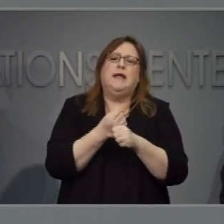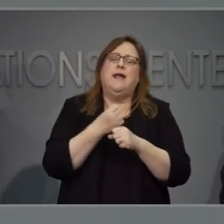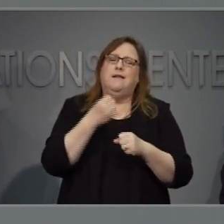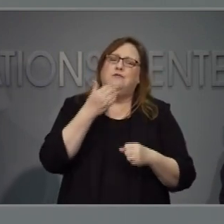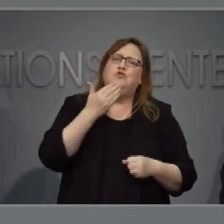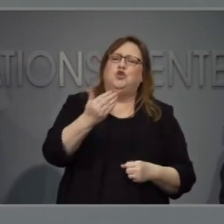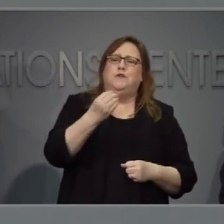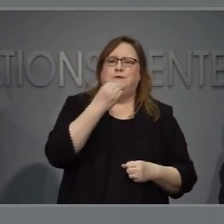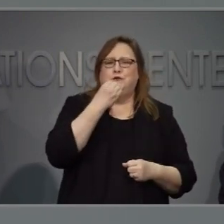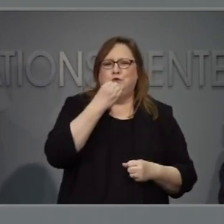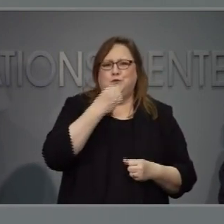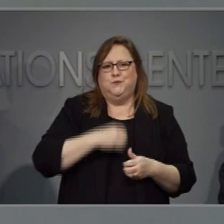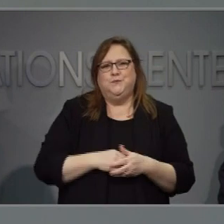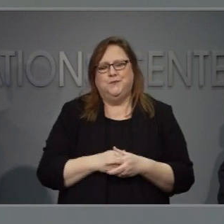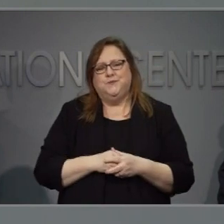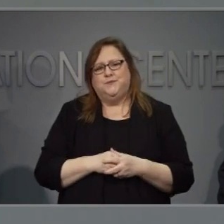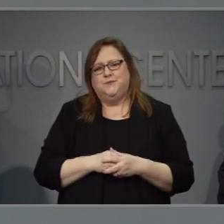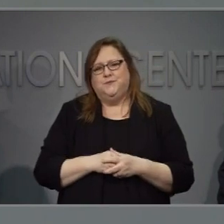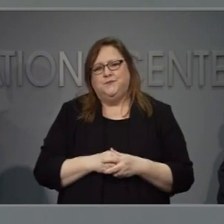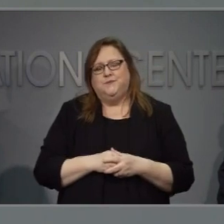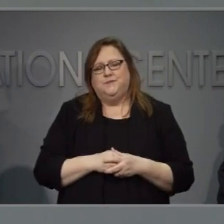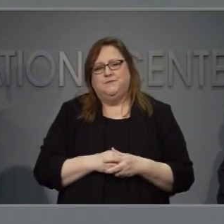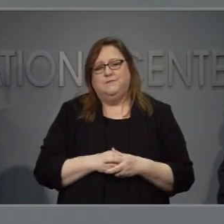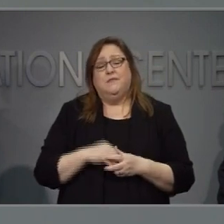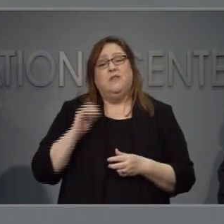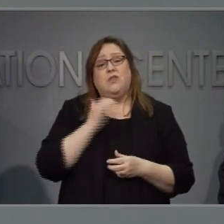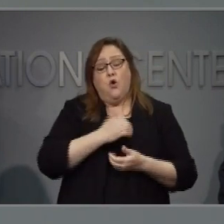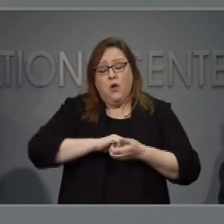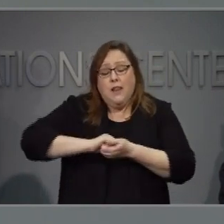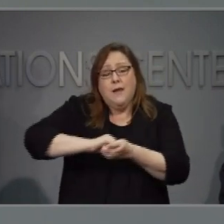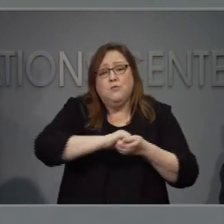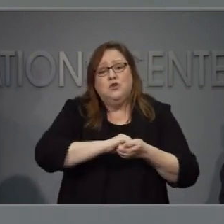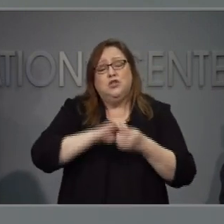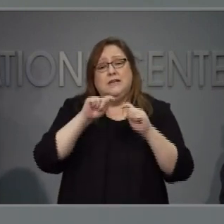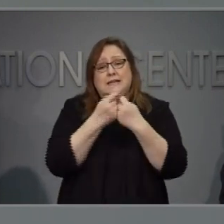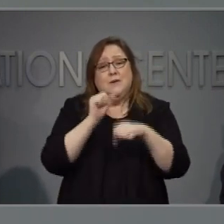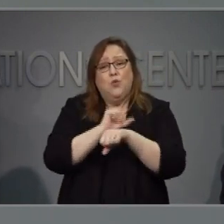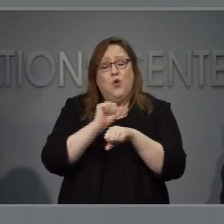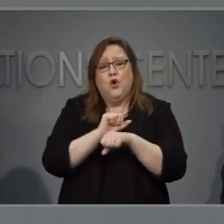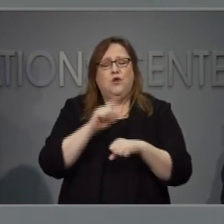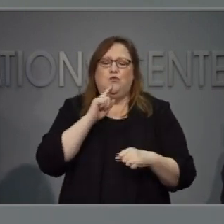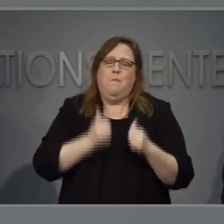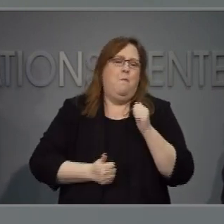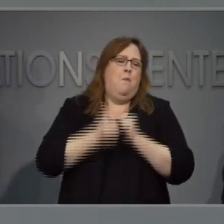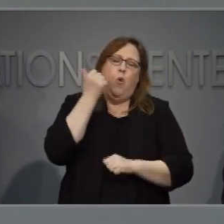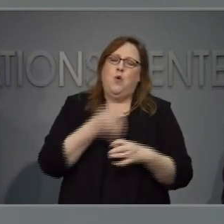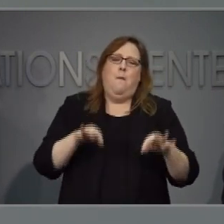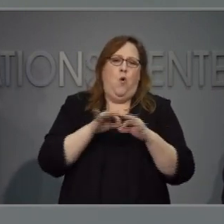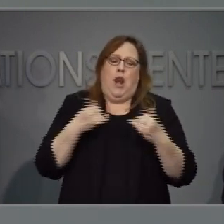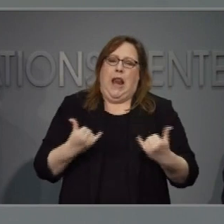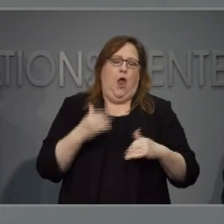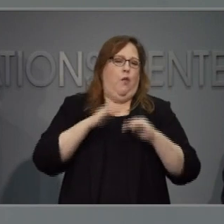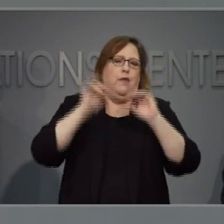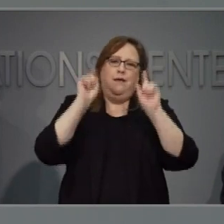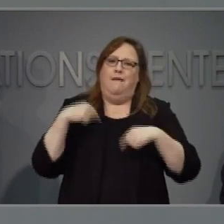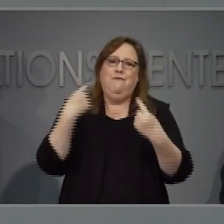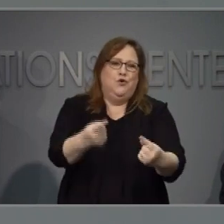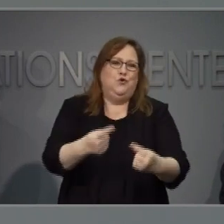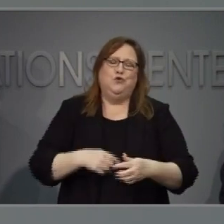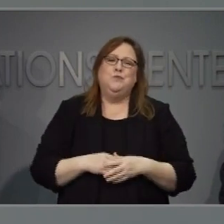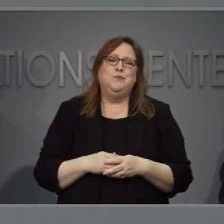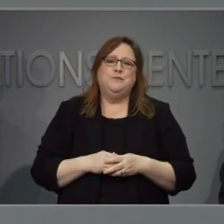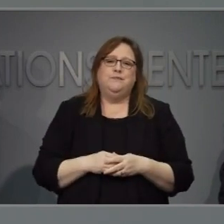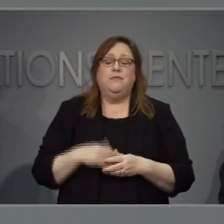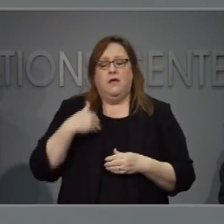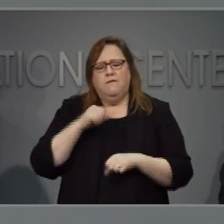Never in our history have collaboration and teamwork been more important. A shining example of this are the many work groups composed of